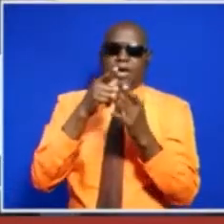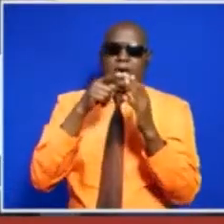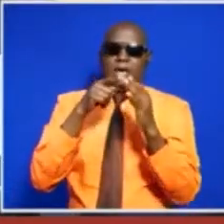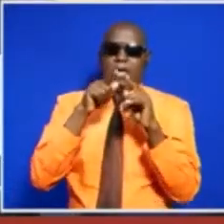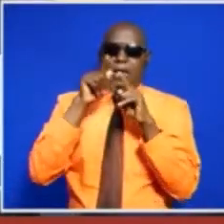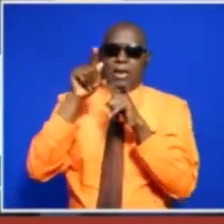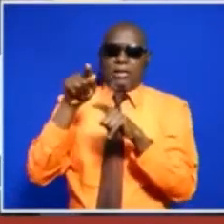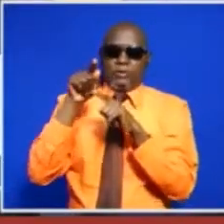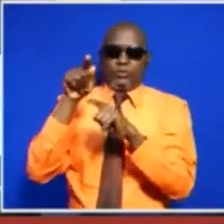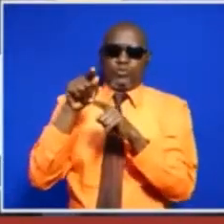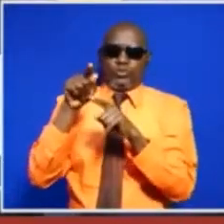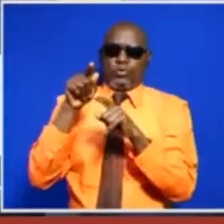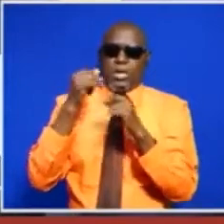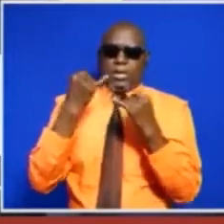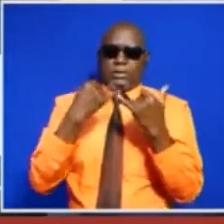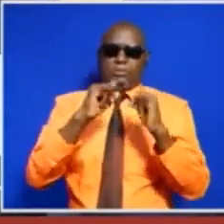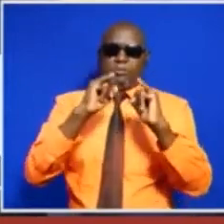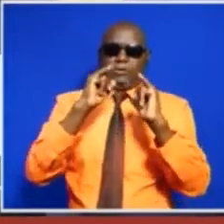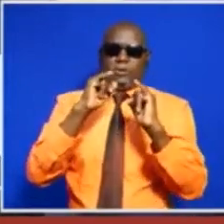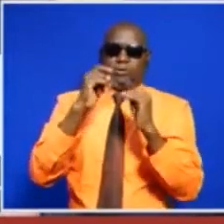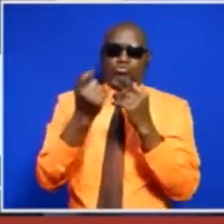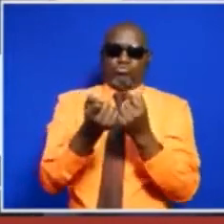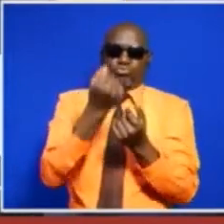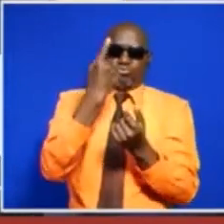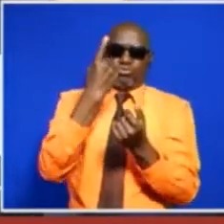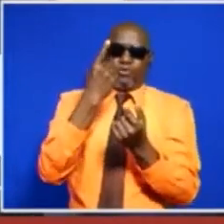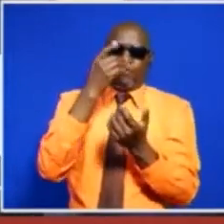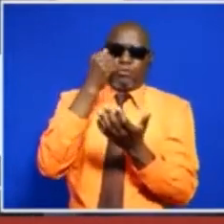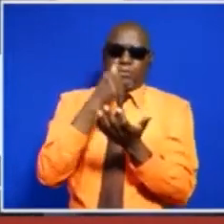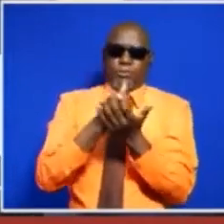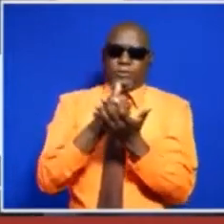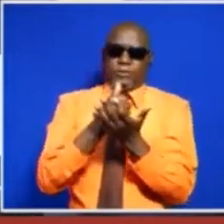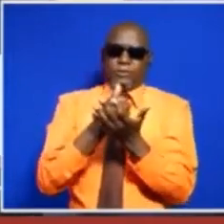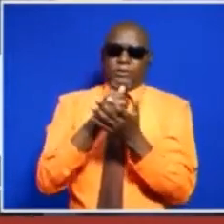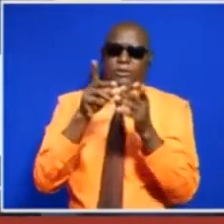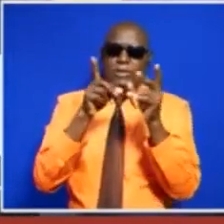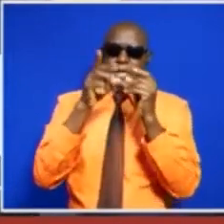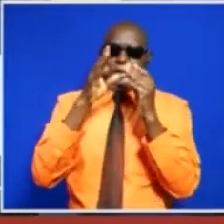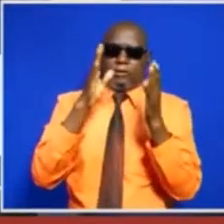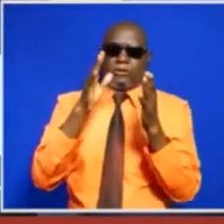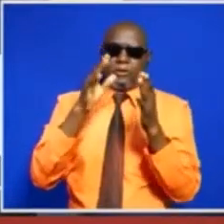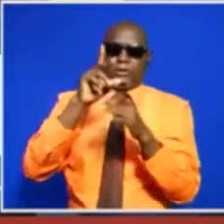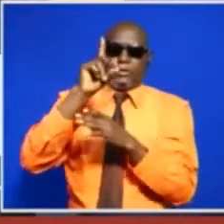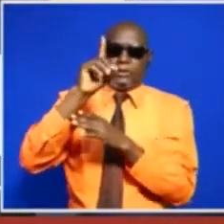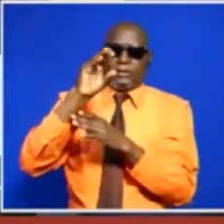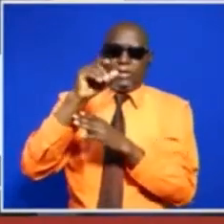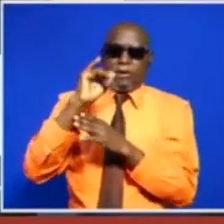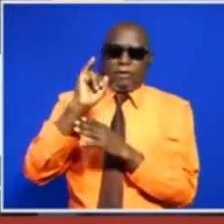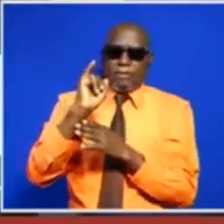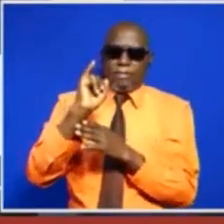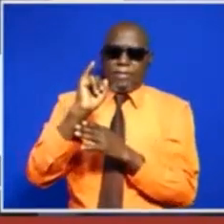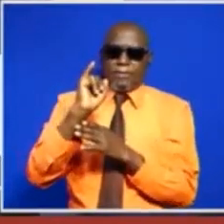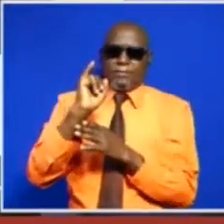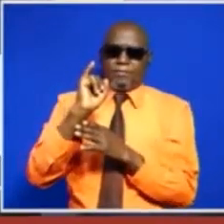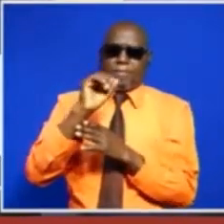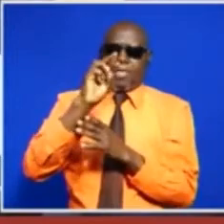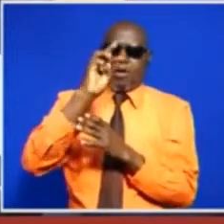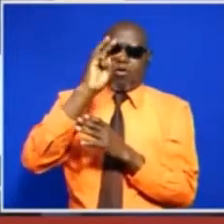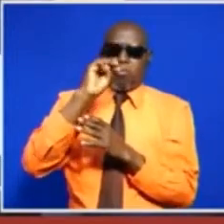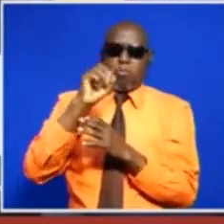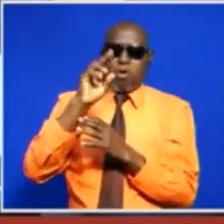is an attempt emanating from the office of the director, Directorate of Criminal Investigations, Mr.